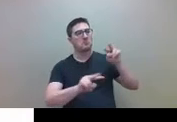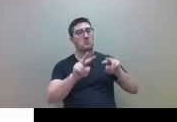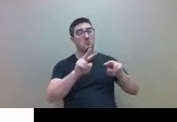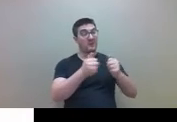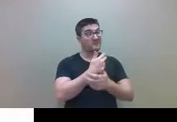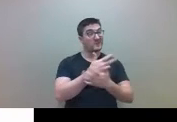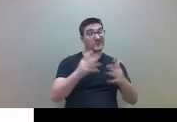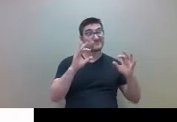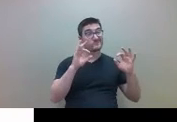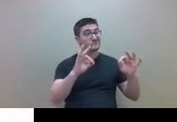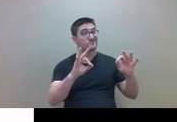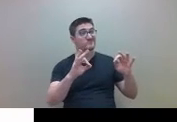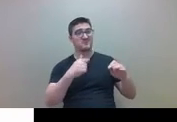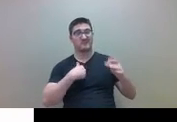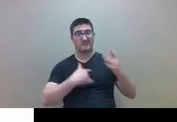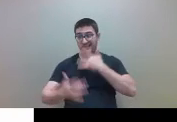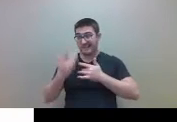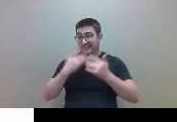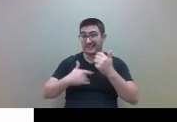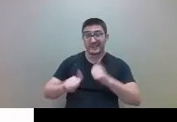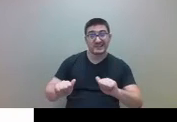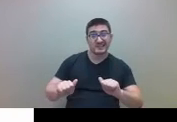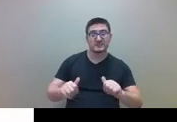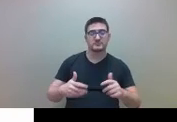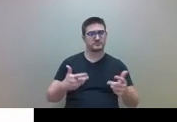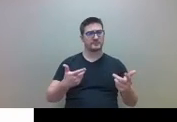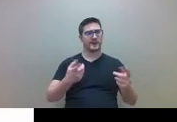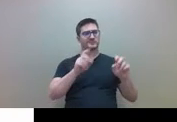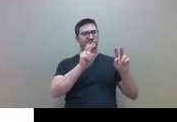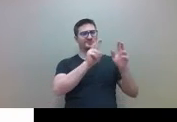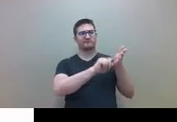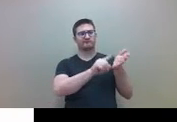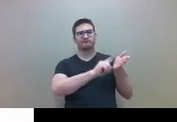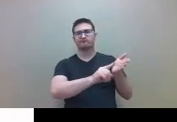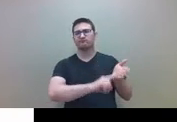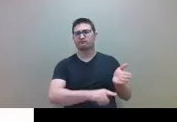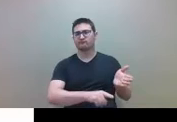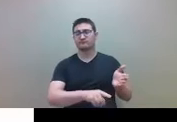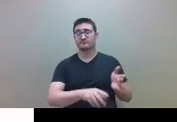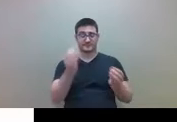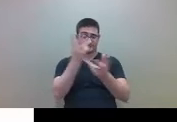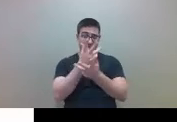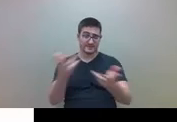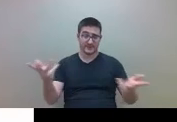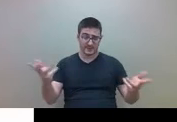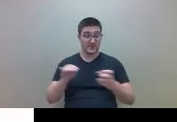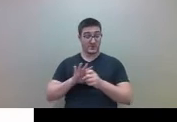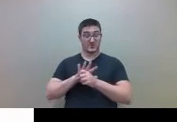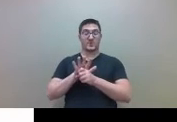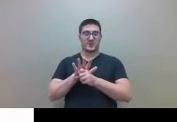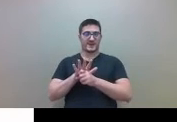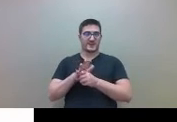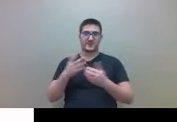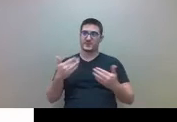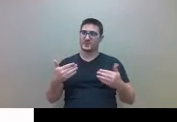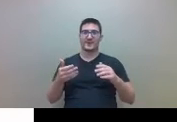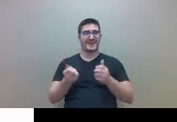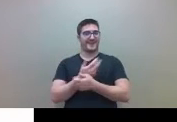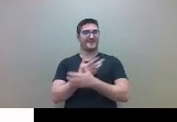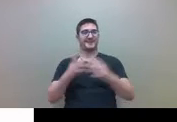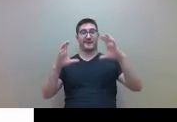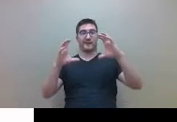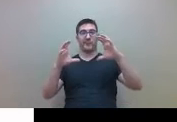balance? Again, COVID really threw a wrench in that. Everything was probably out of balance. And it was